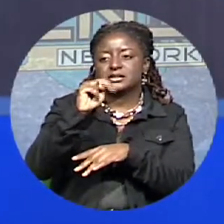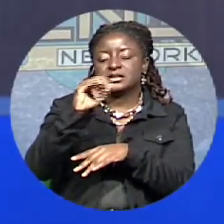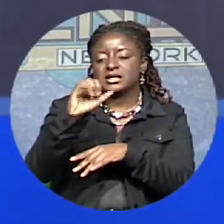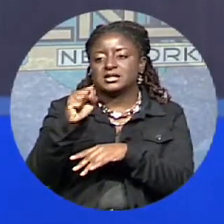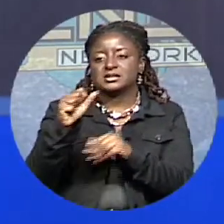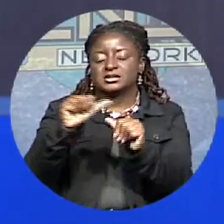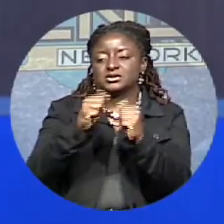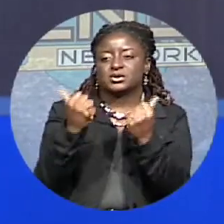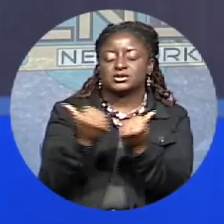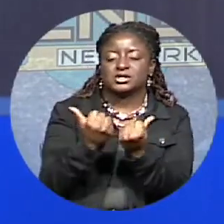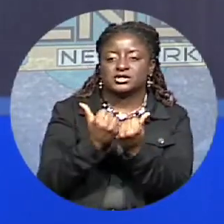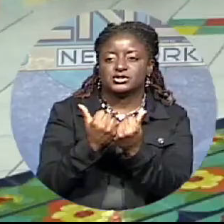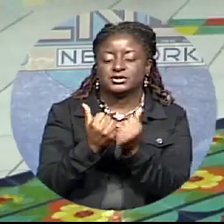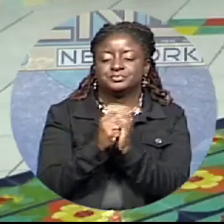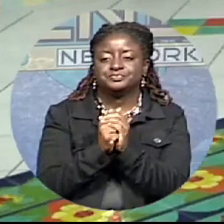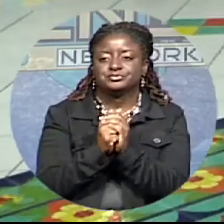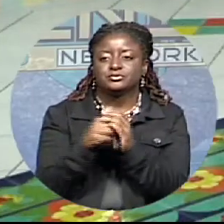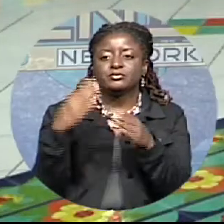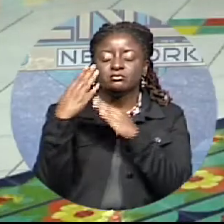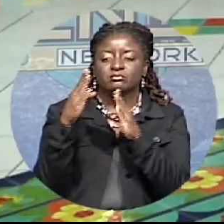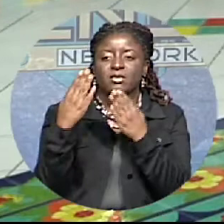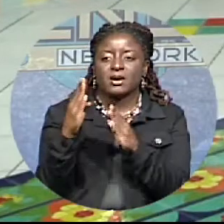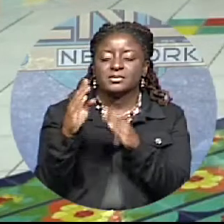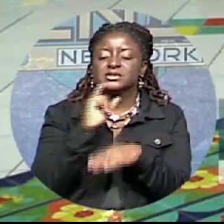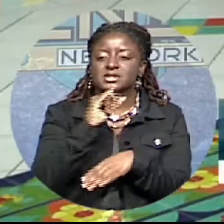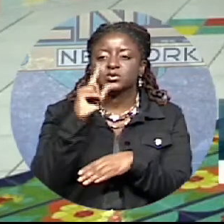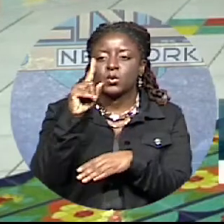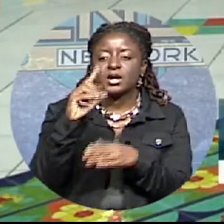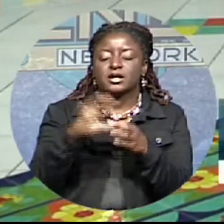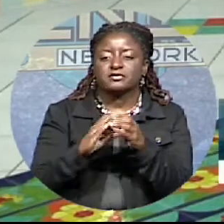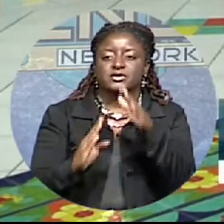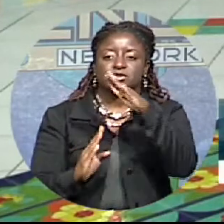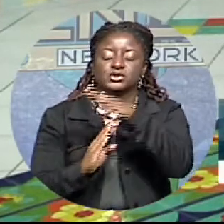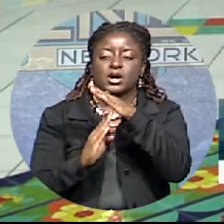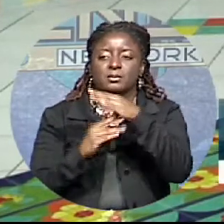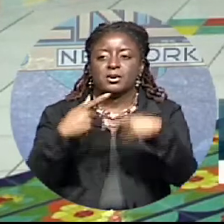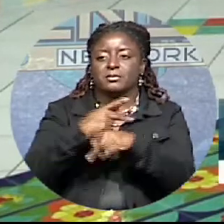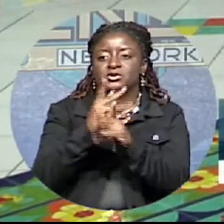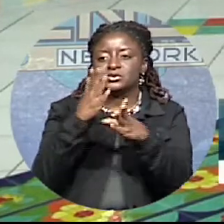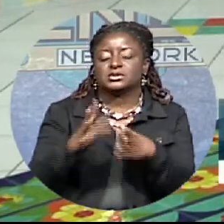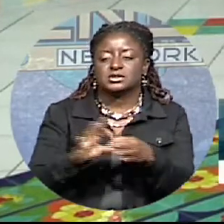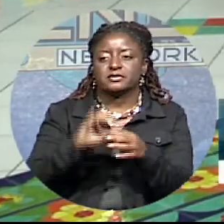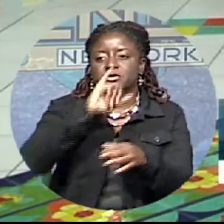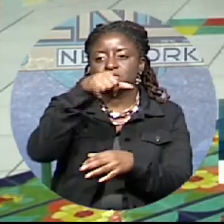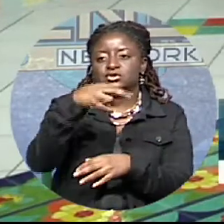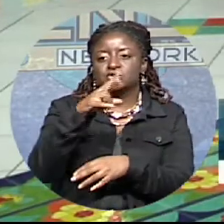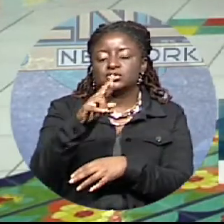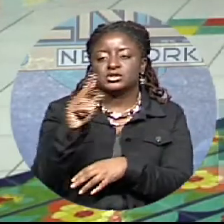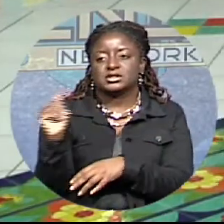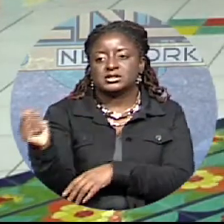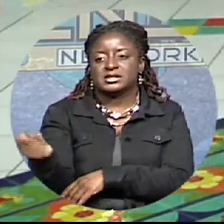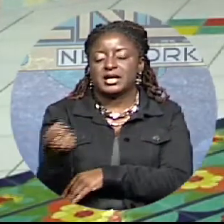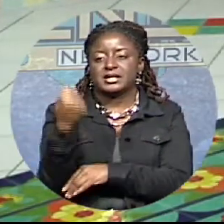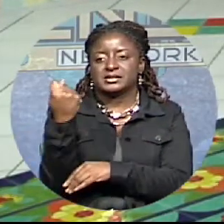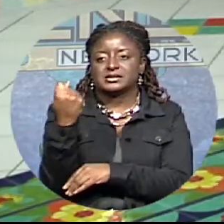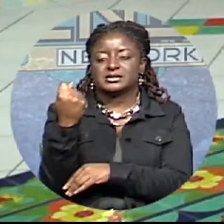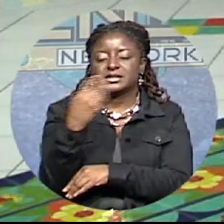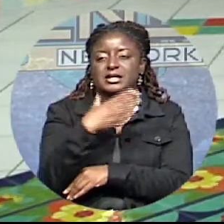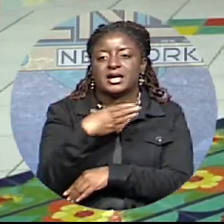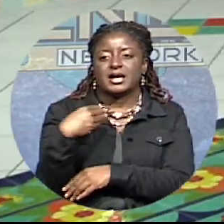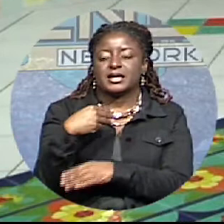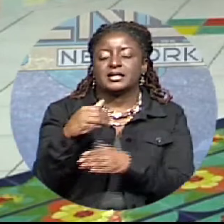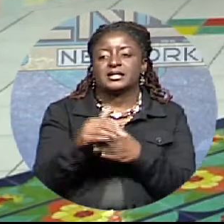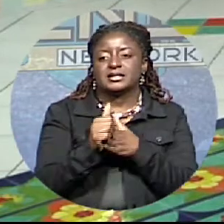move. Bahamas at this moment is one of the top producers of junior tennis and leading nations in the